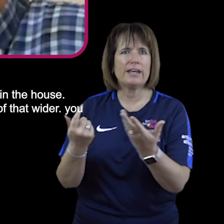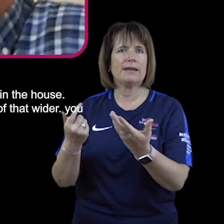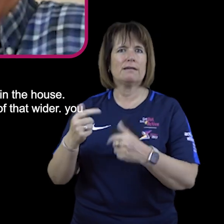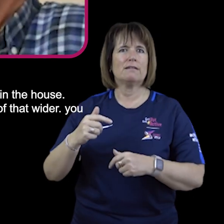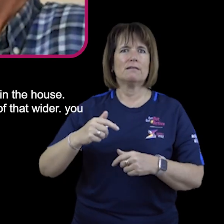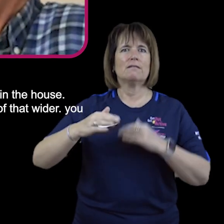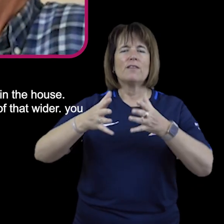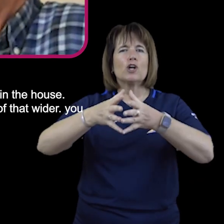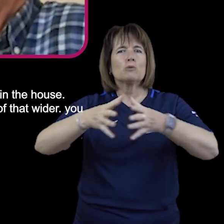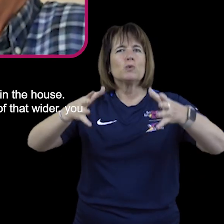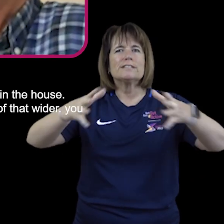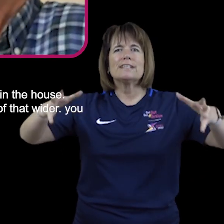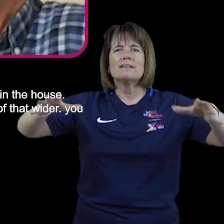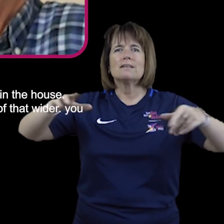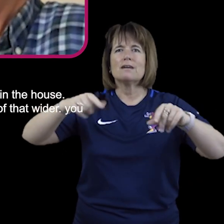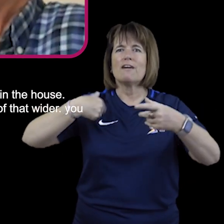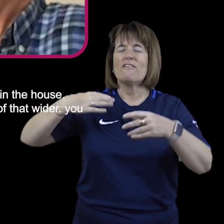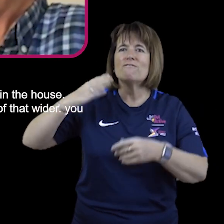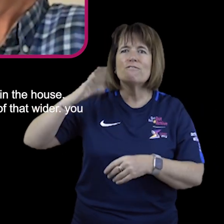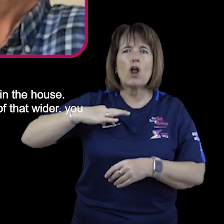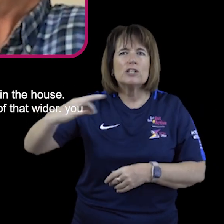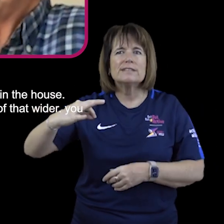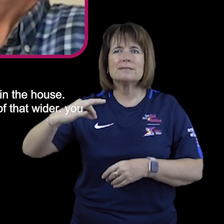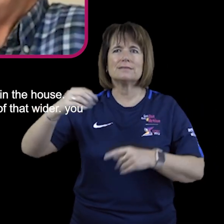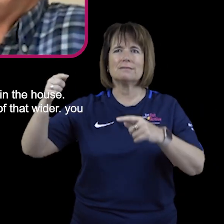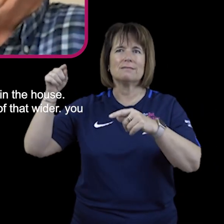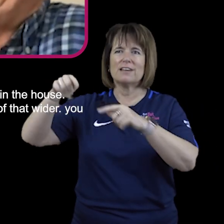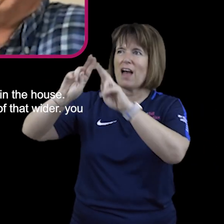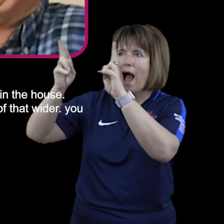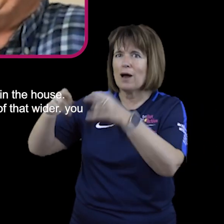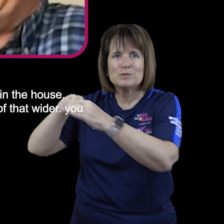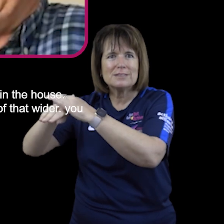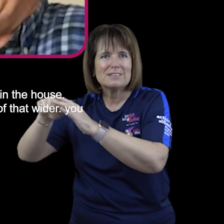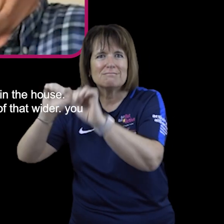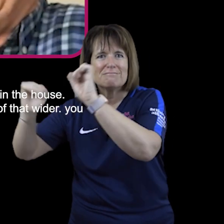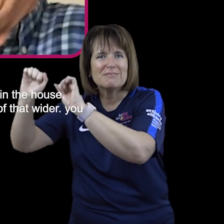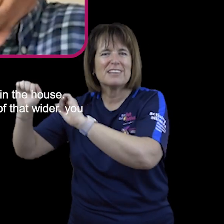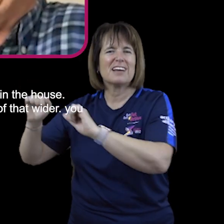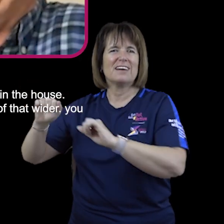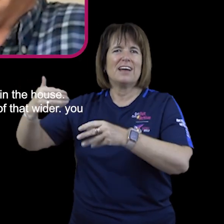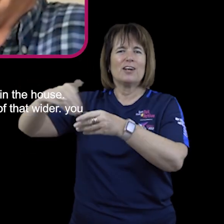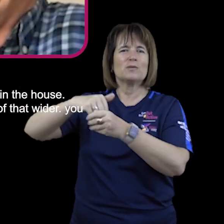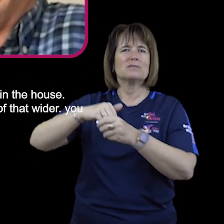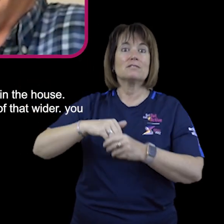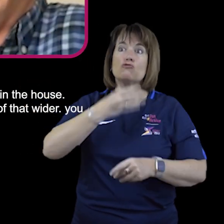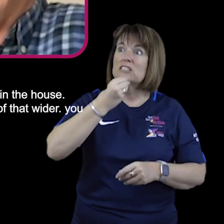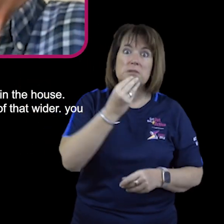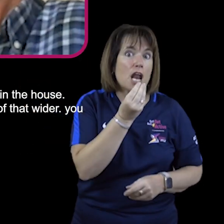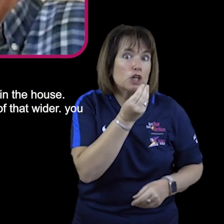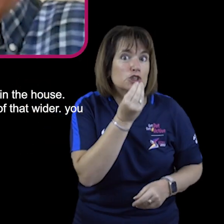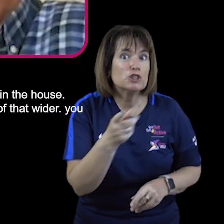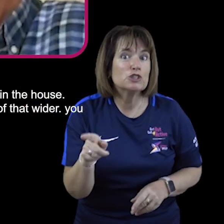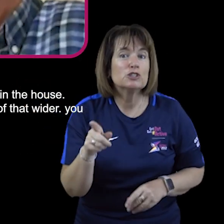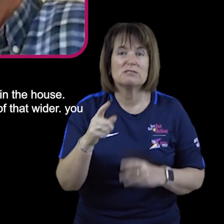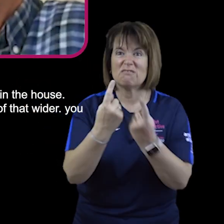And it's, again, part of that wider community because they have volunteers there that work in the house. Right, yeah. And,